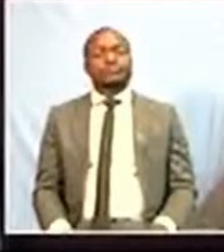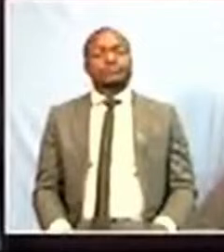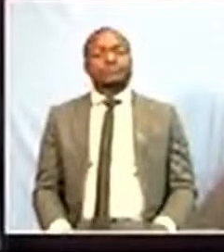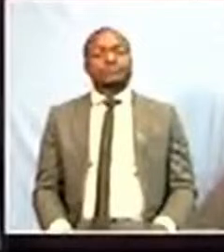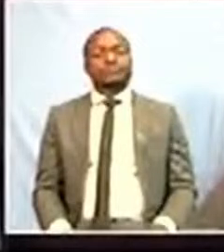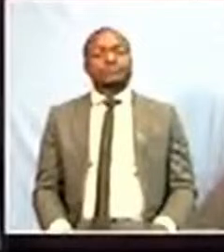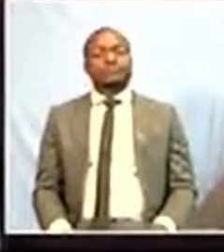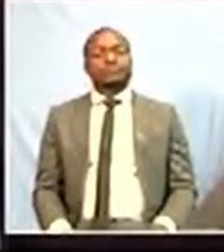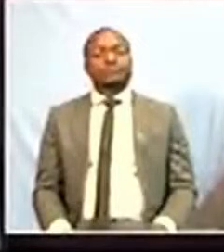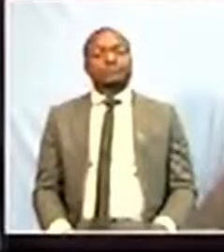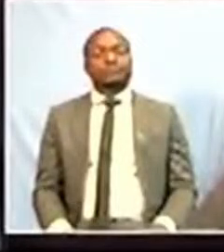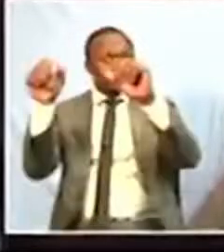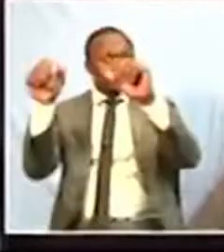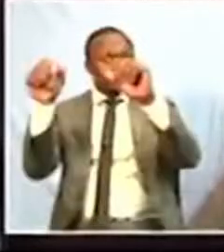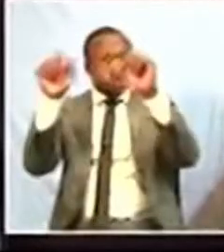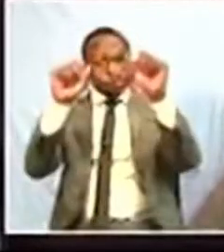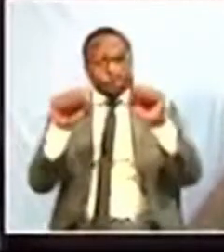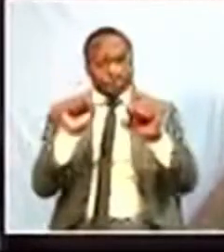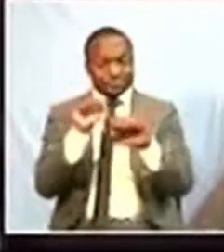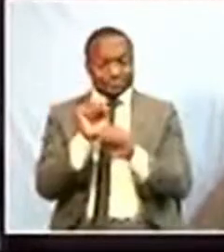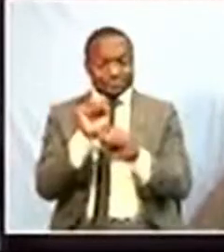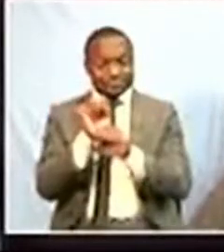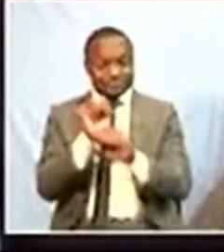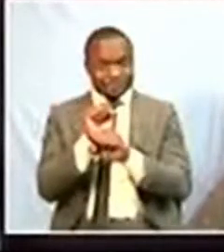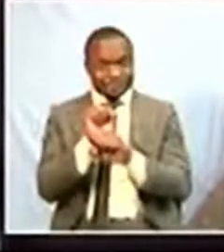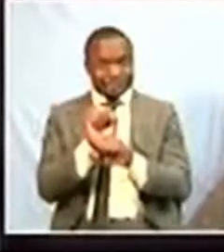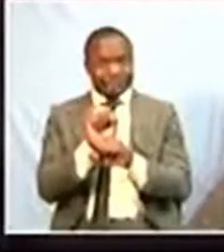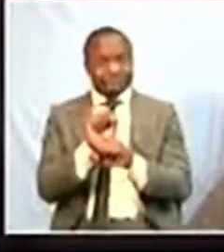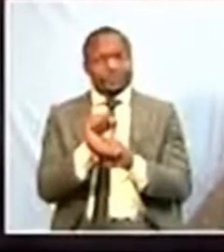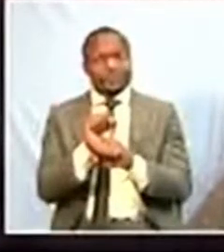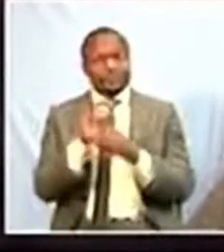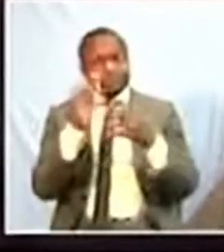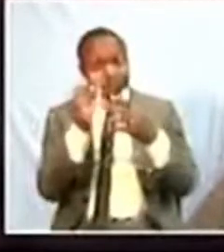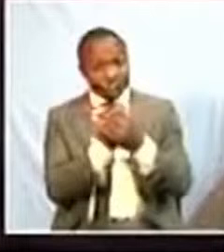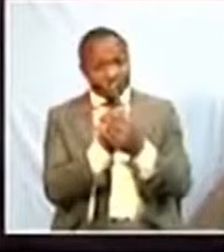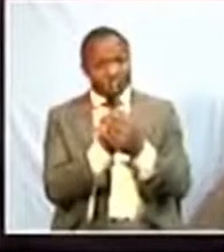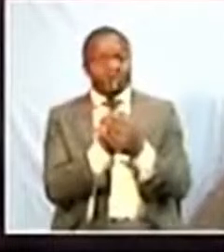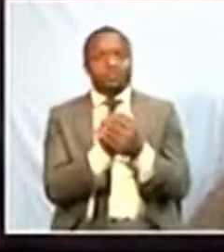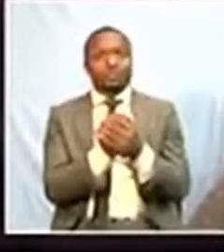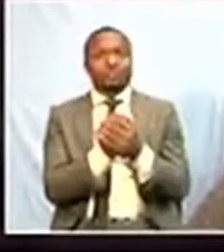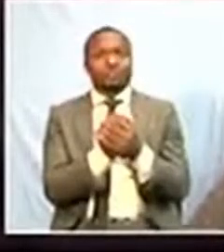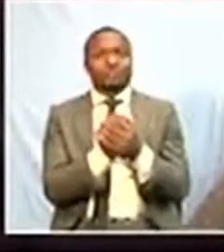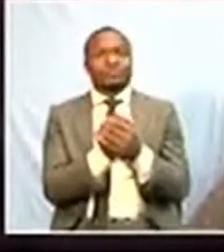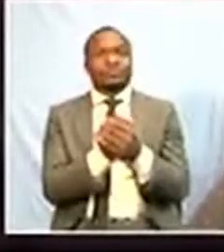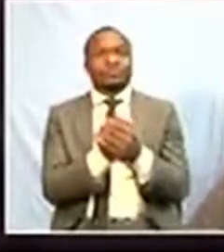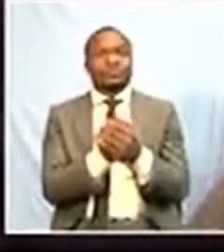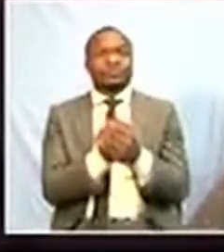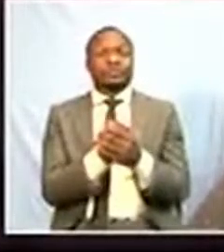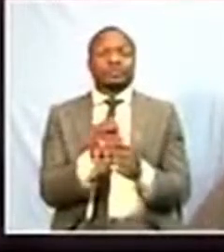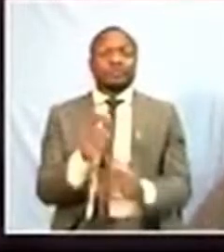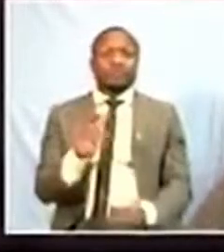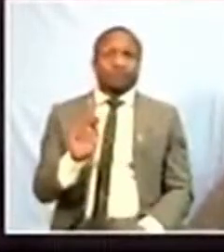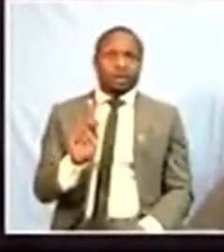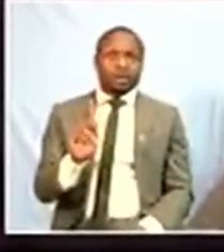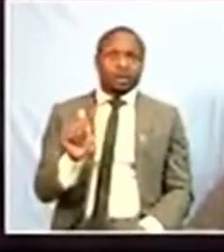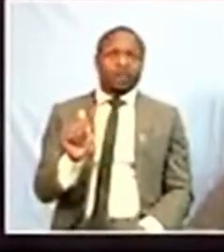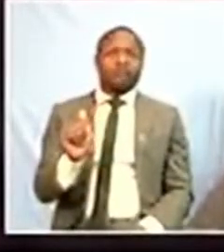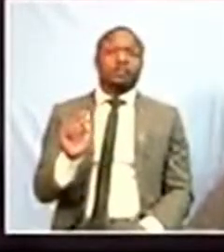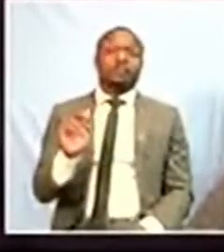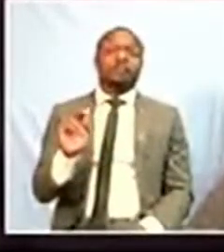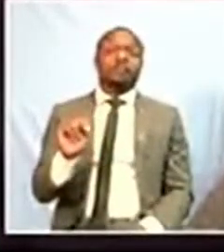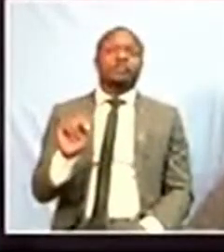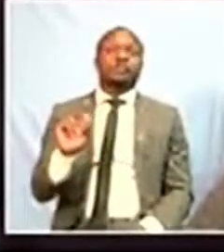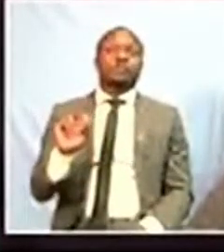the structure works, because when we are considering for Kandabwe, which was more or less like a